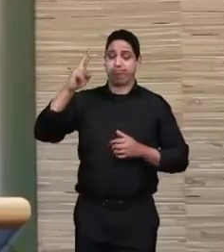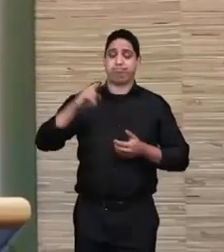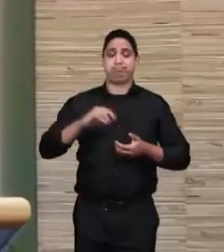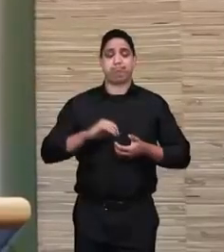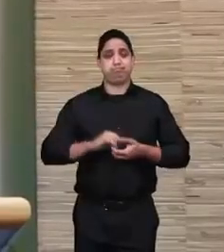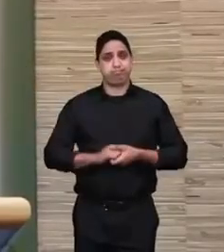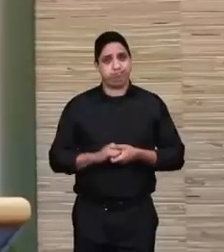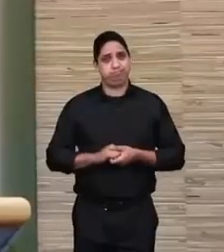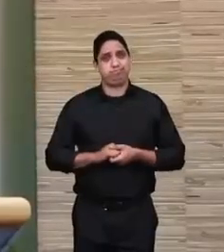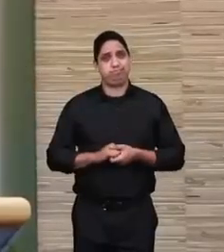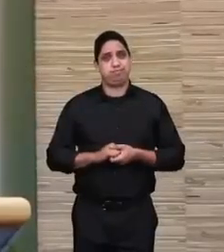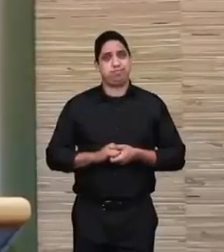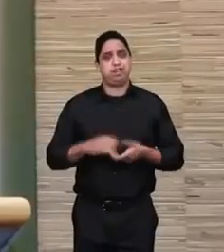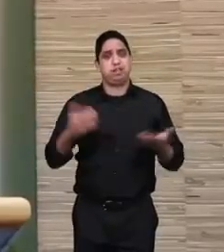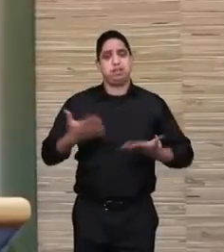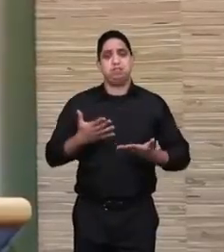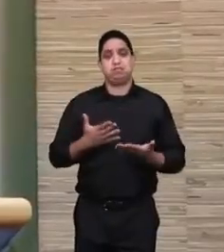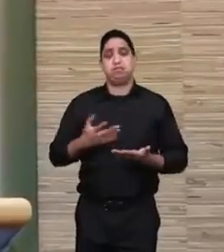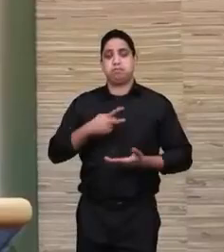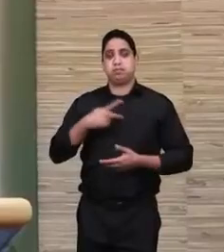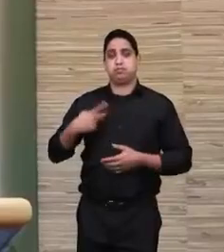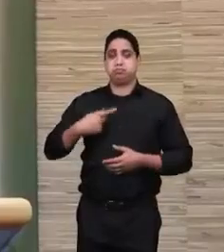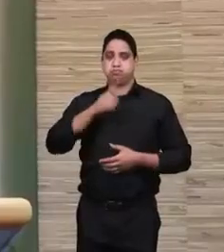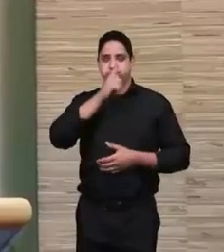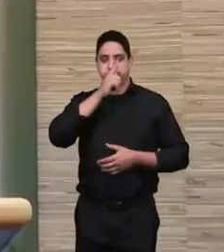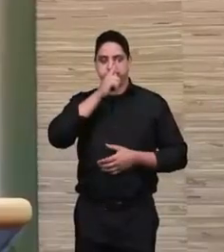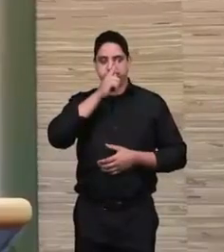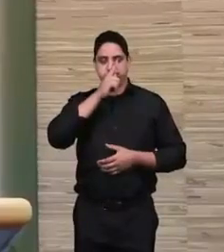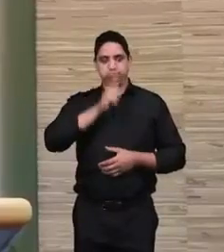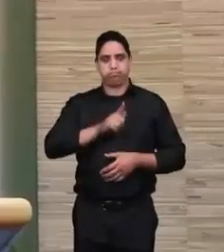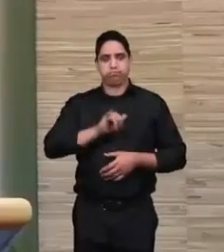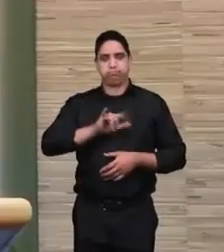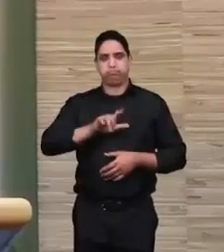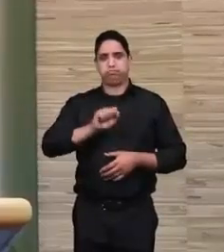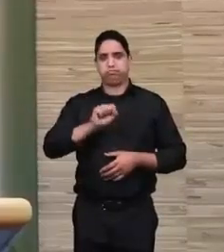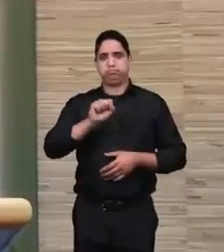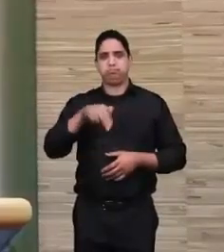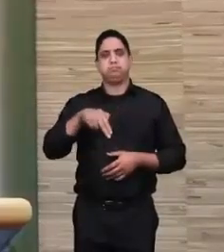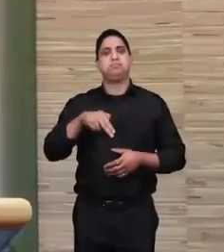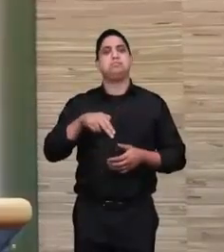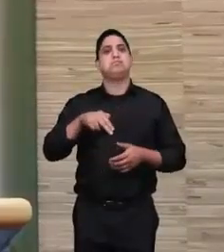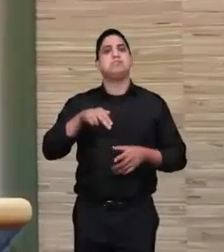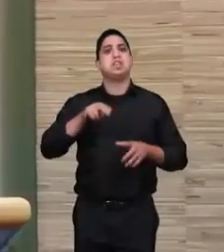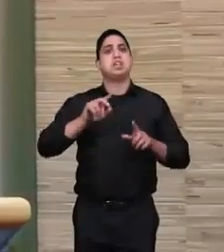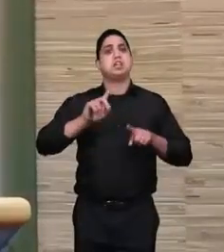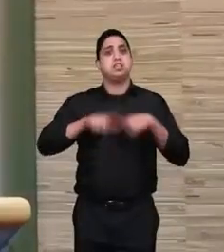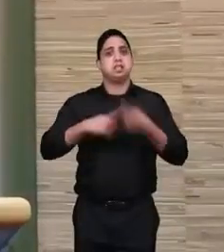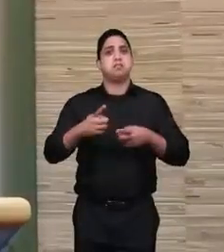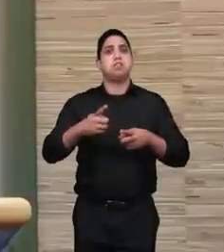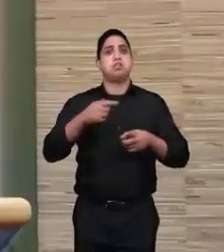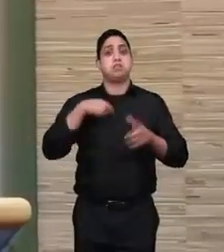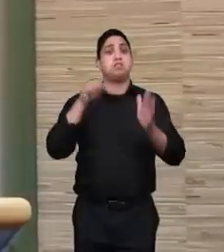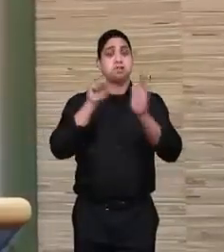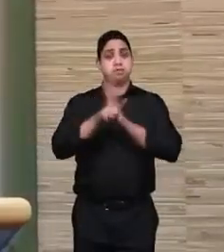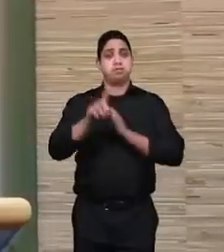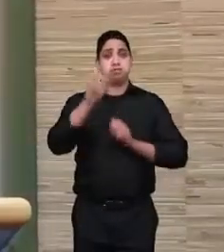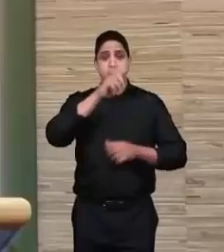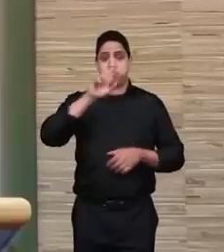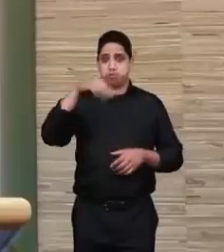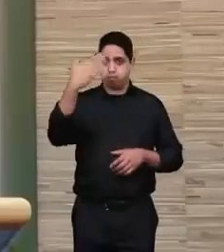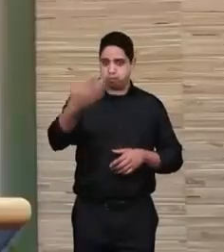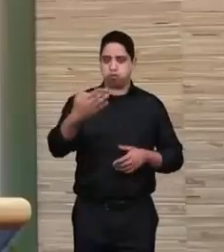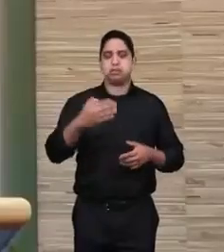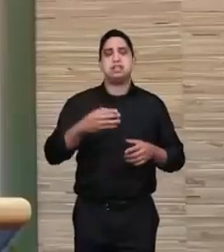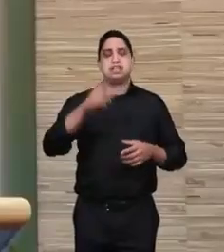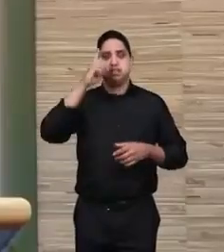us. Beloved, I will transfer the floor to Pastor Gilson. And at the end, we're going to ask the questions for next Sunday.